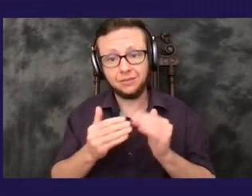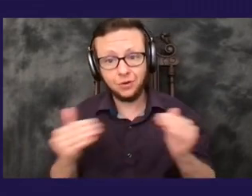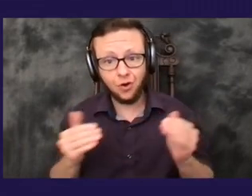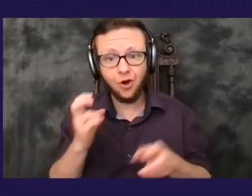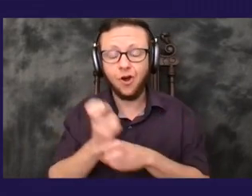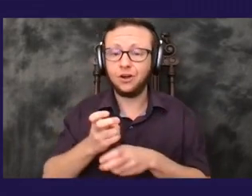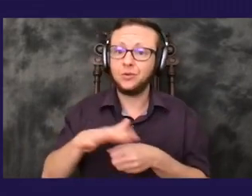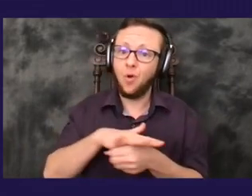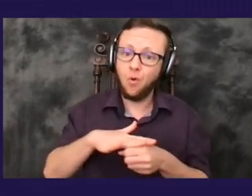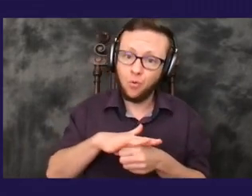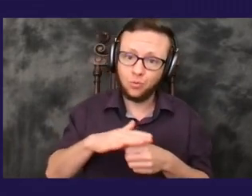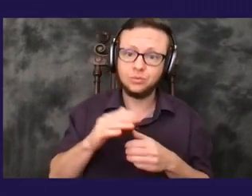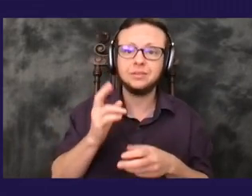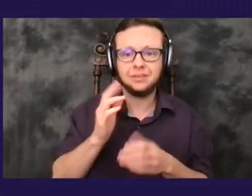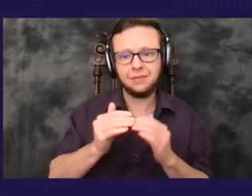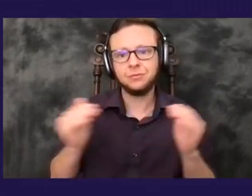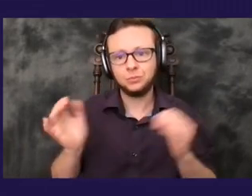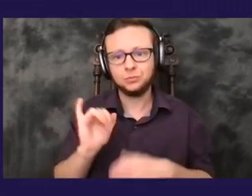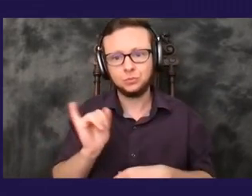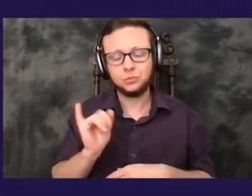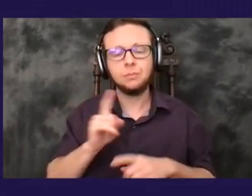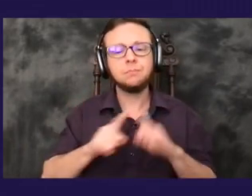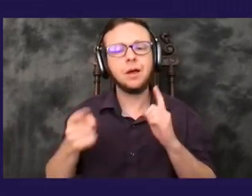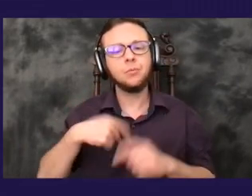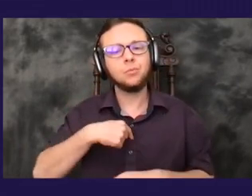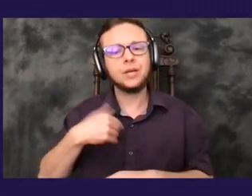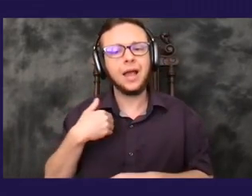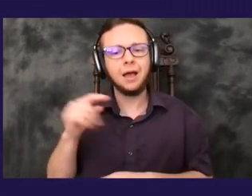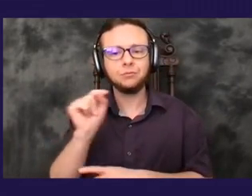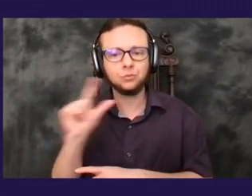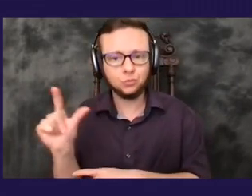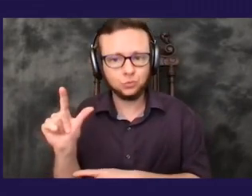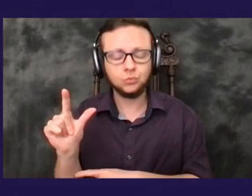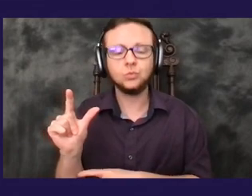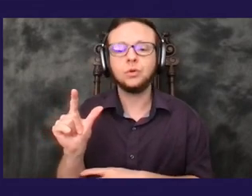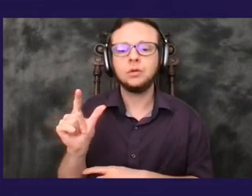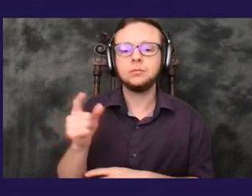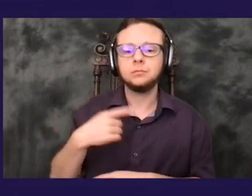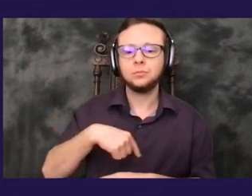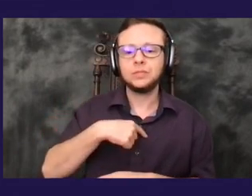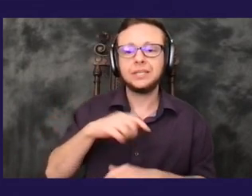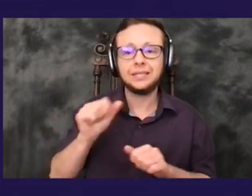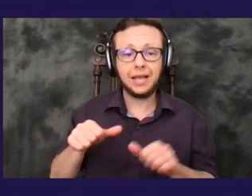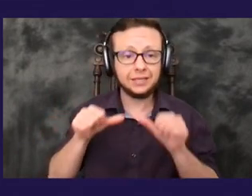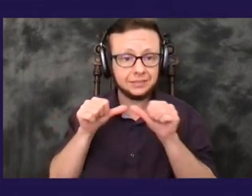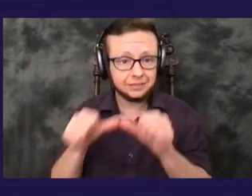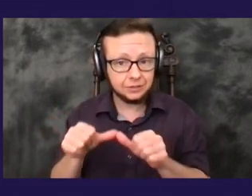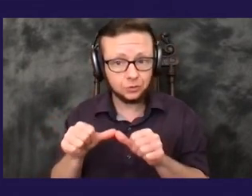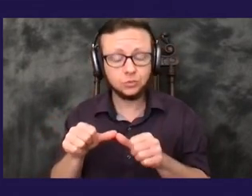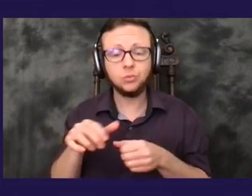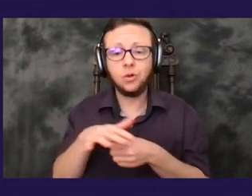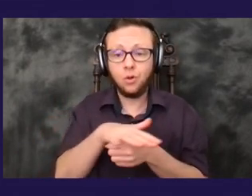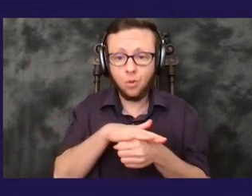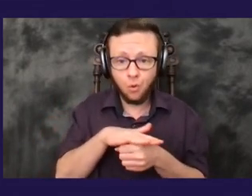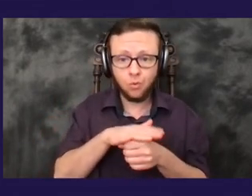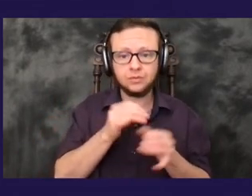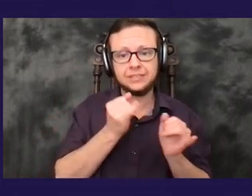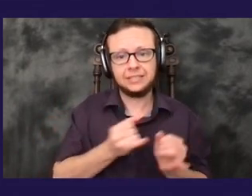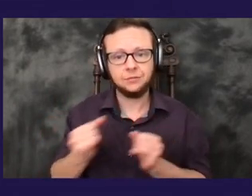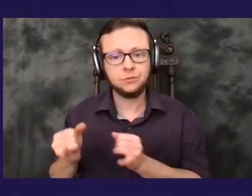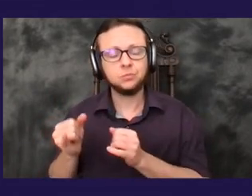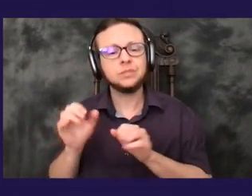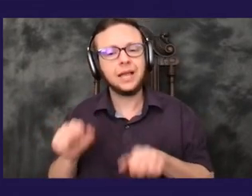level. But I think that we do have tools that can continue to be localized and individualized so that we can do